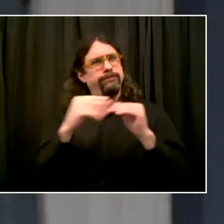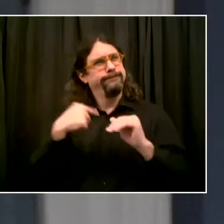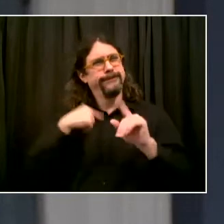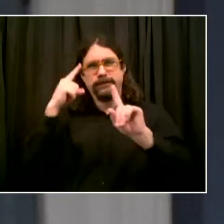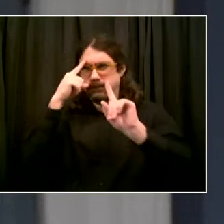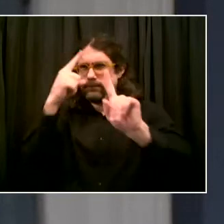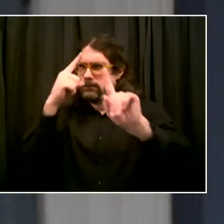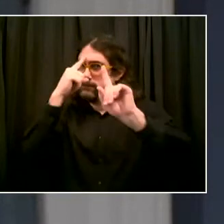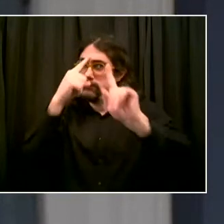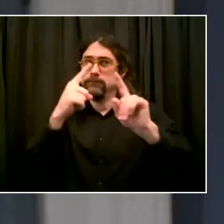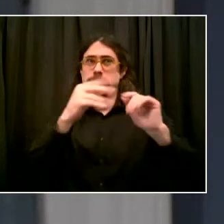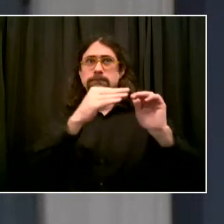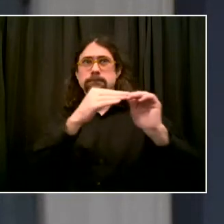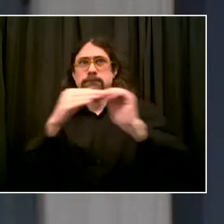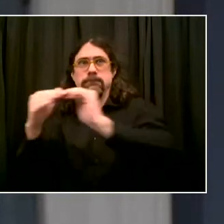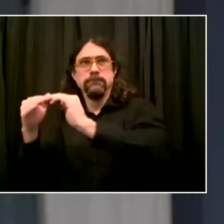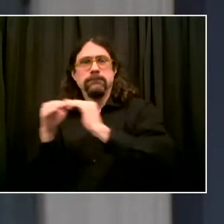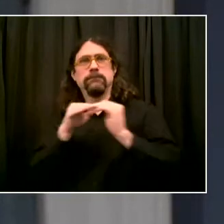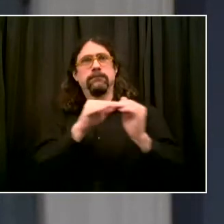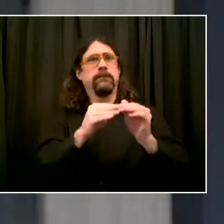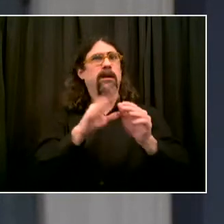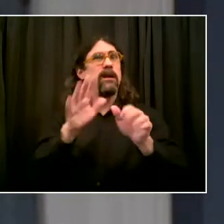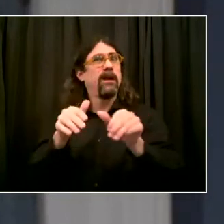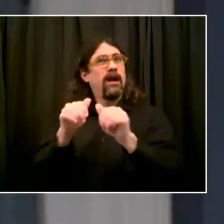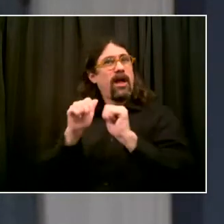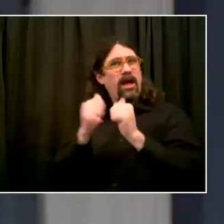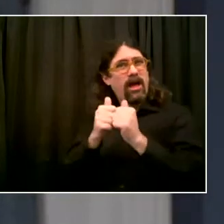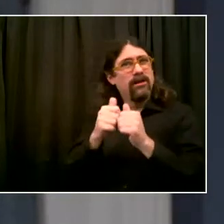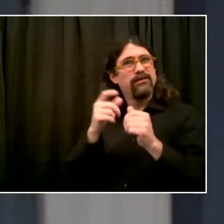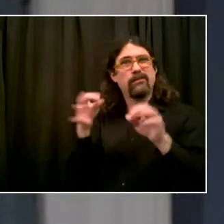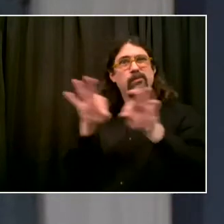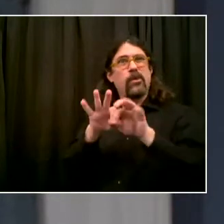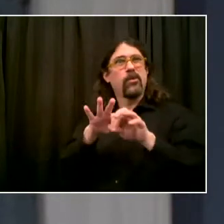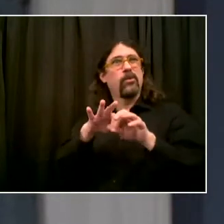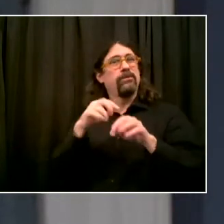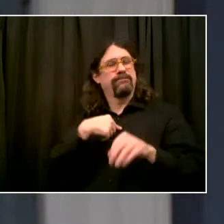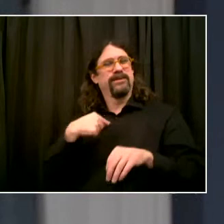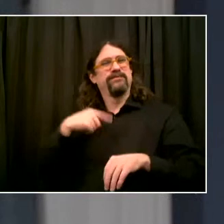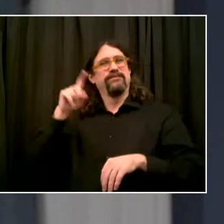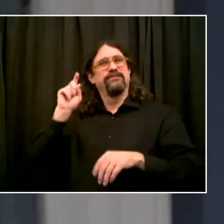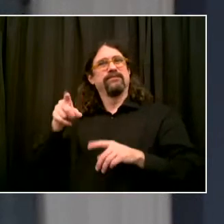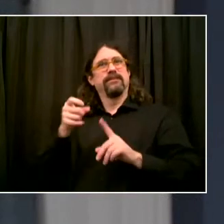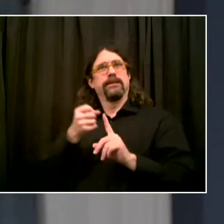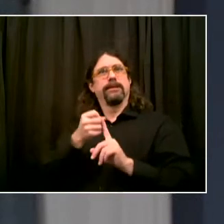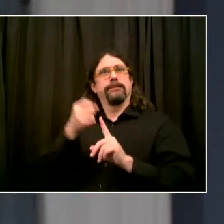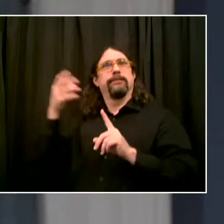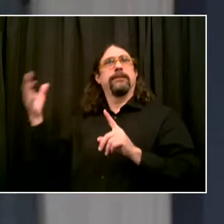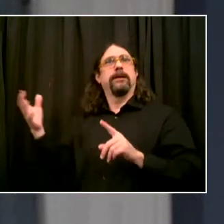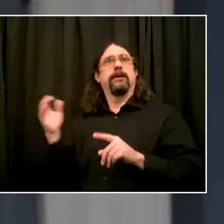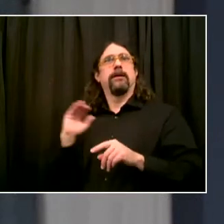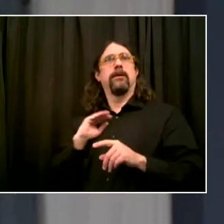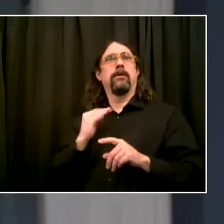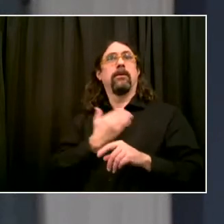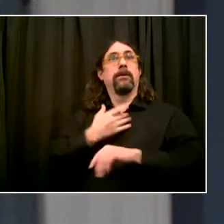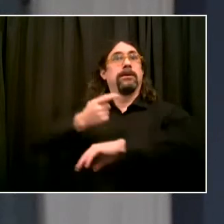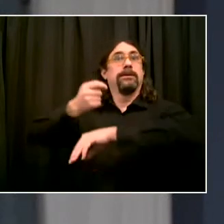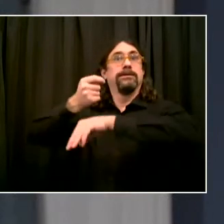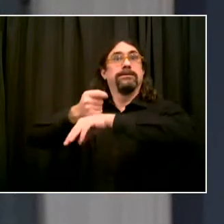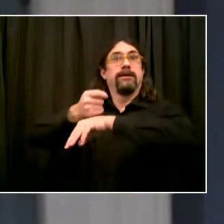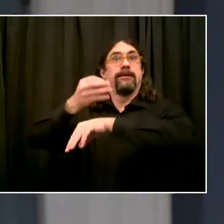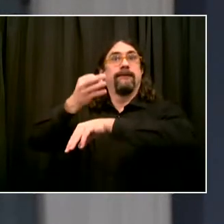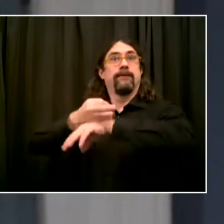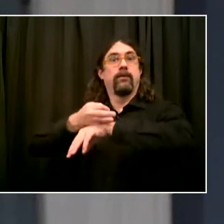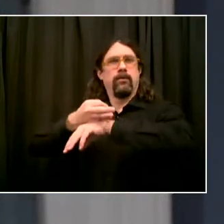from 27 to 33 neighborhoods. This expansion includes half of the city and a diverse